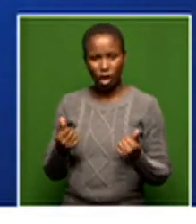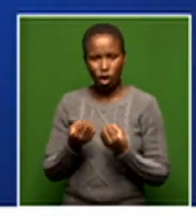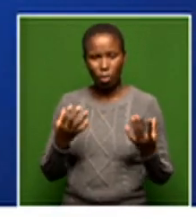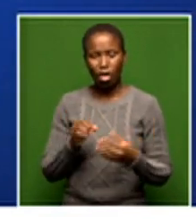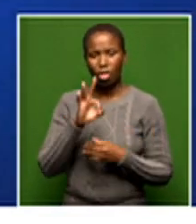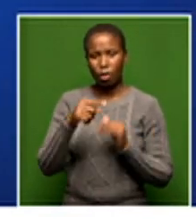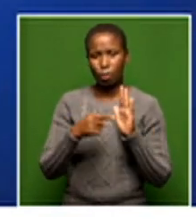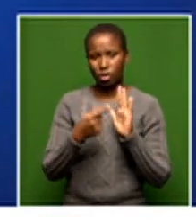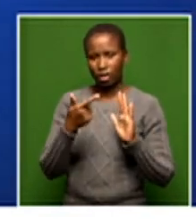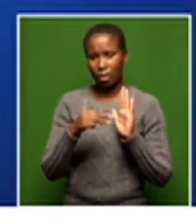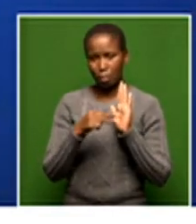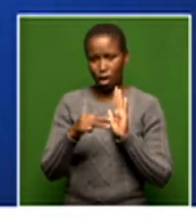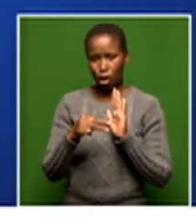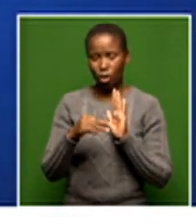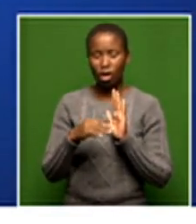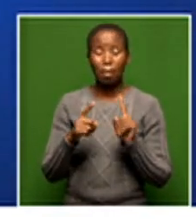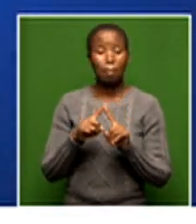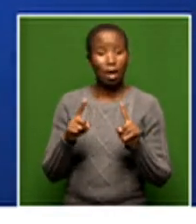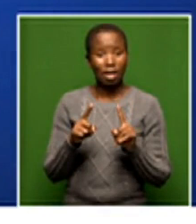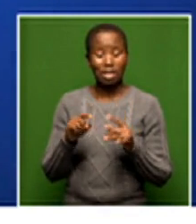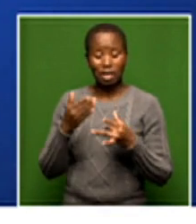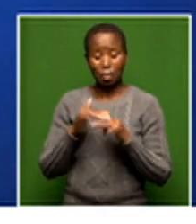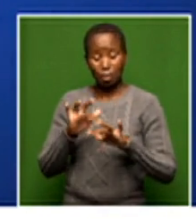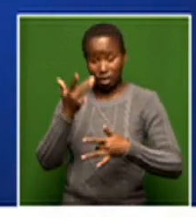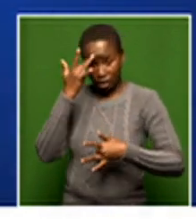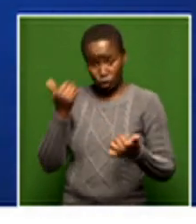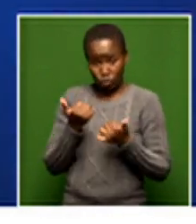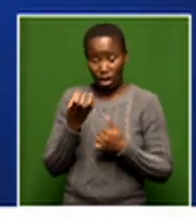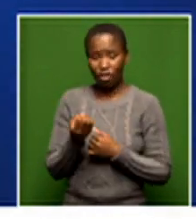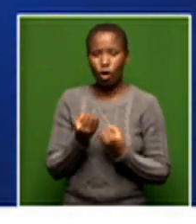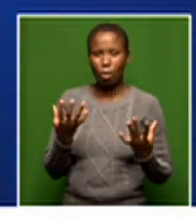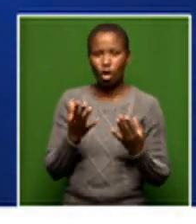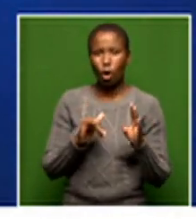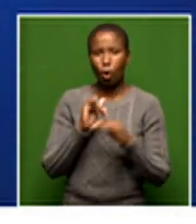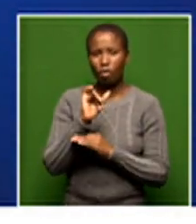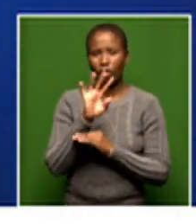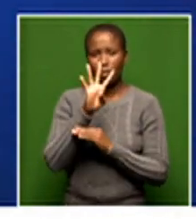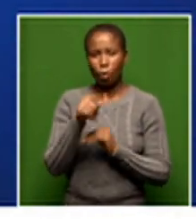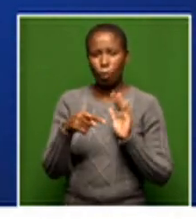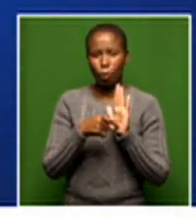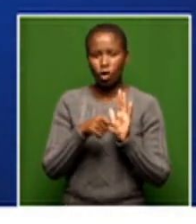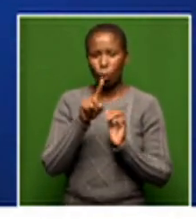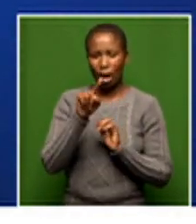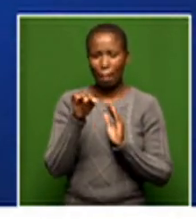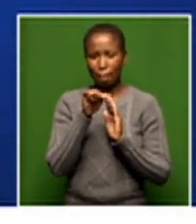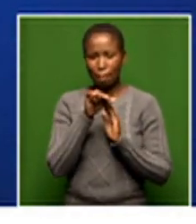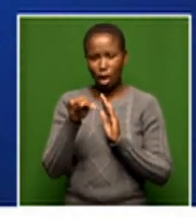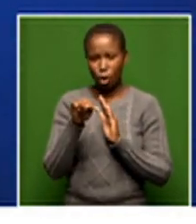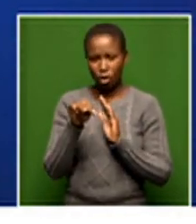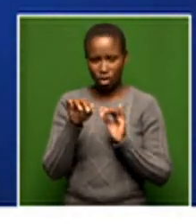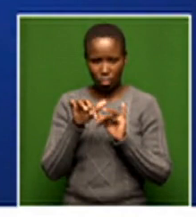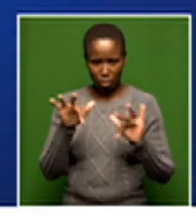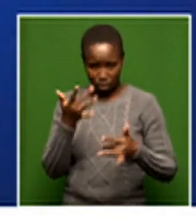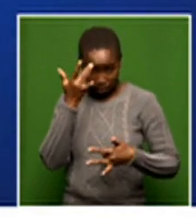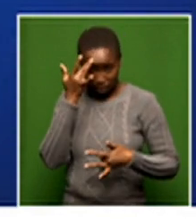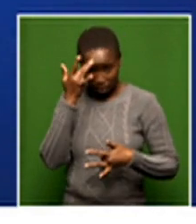million recoveries. But in terms of cases, we have a report of about just over 4.1 million cases. Of course, we need to